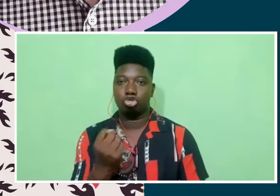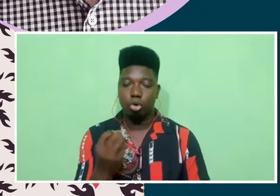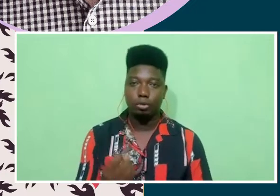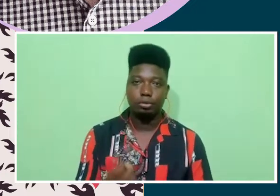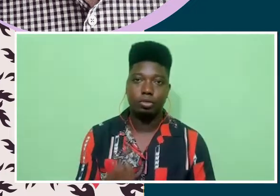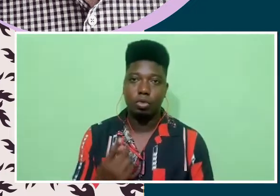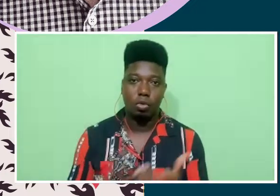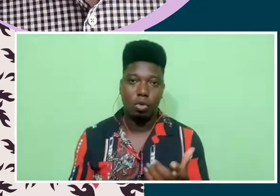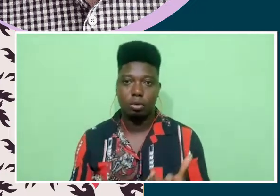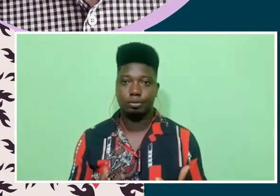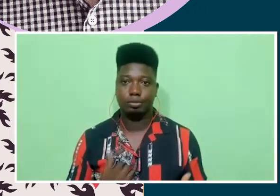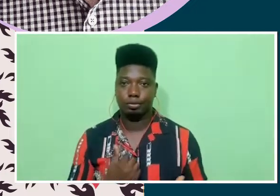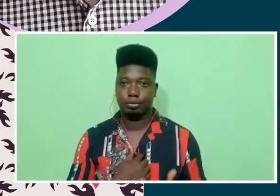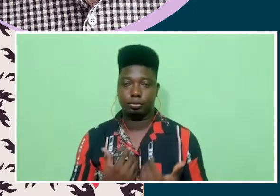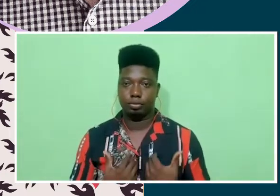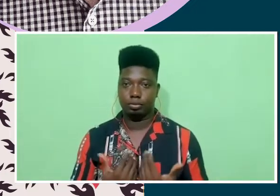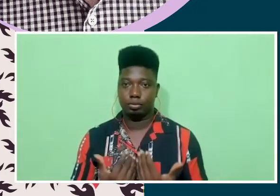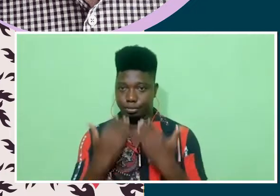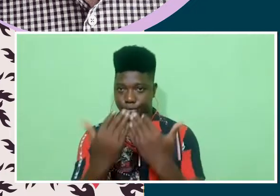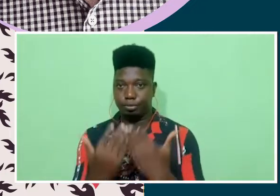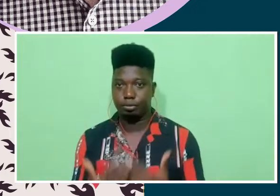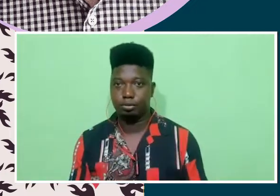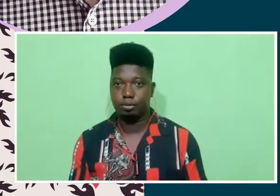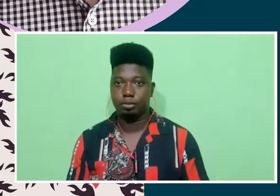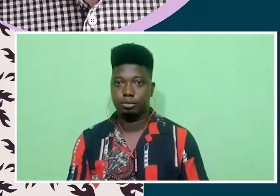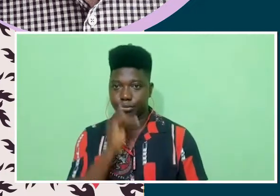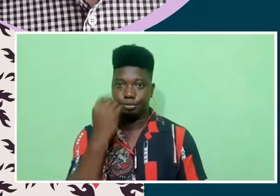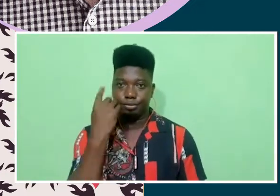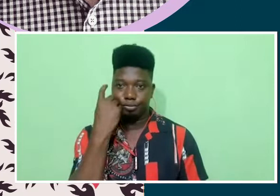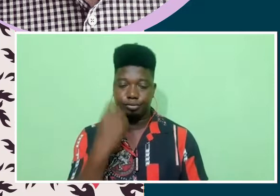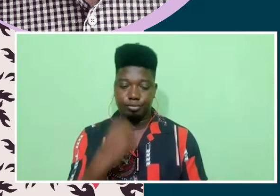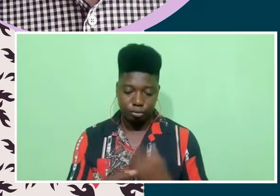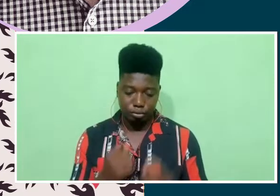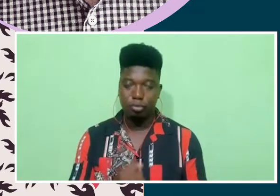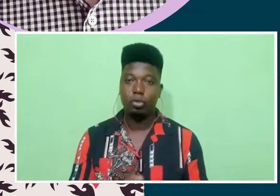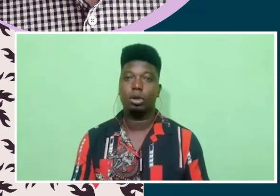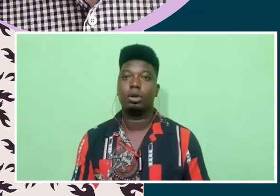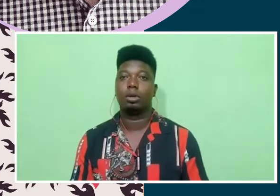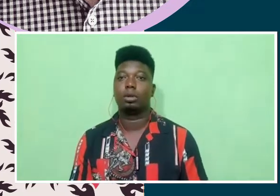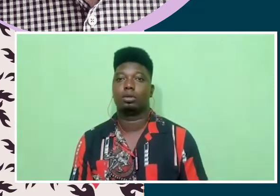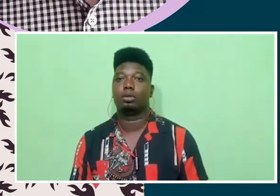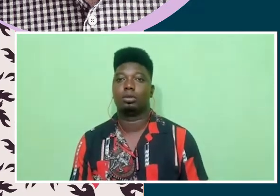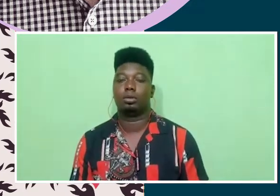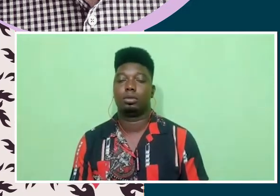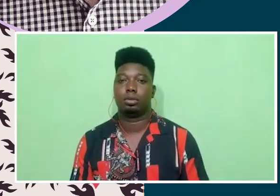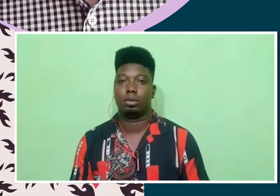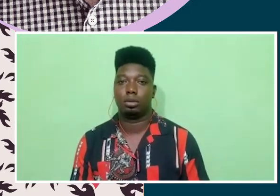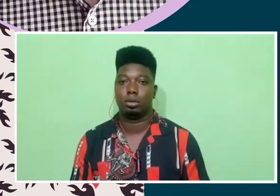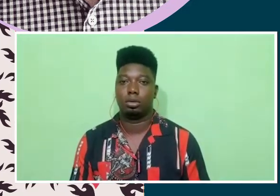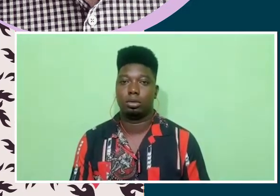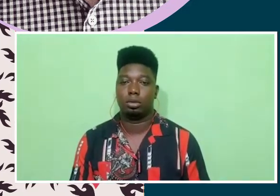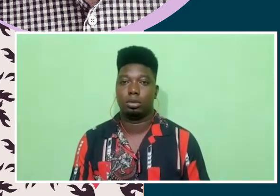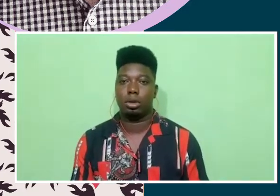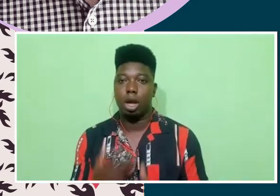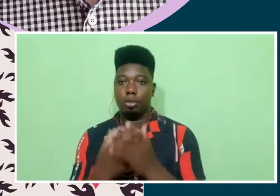thankfully, in recent years as comics is both the audience and the creators have changed over